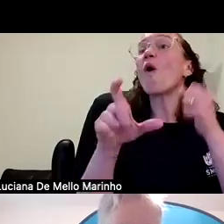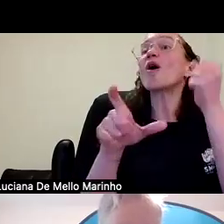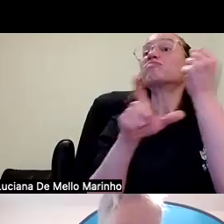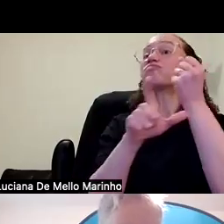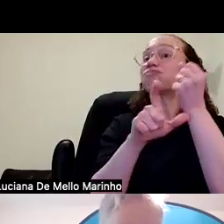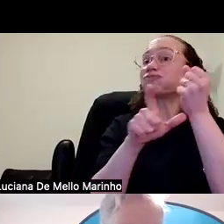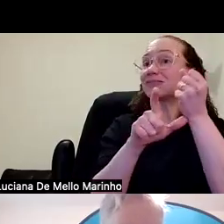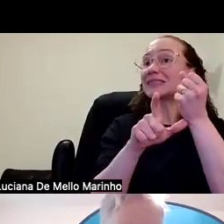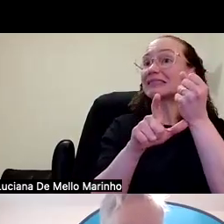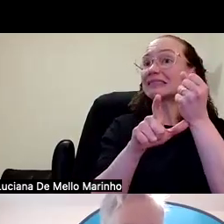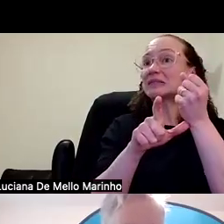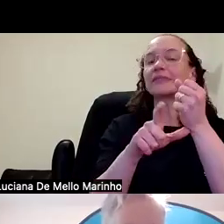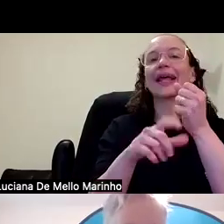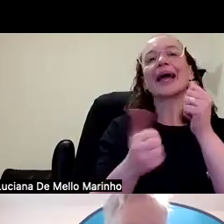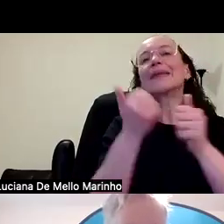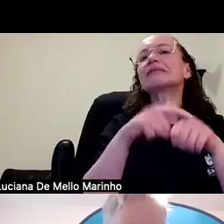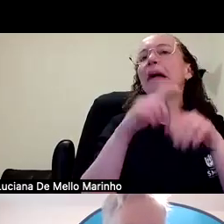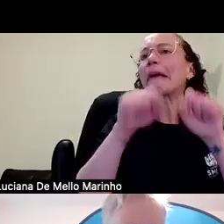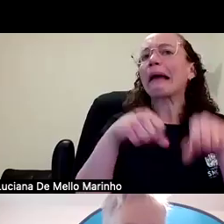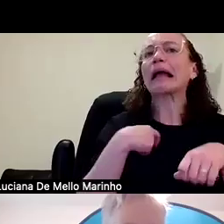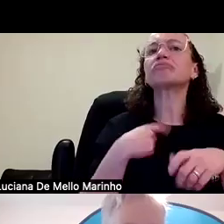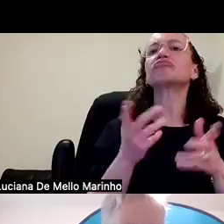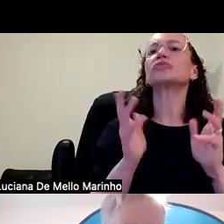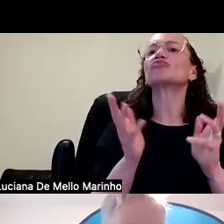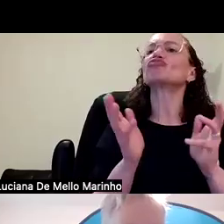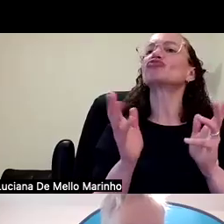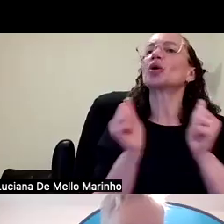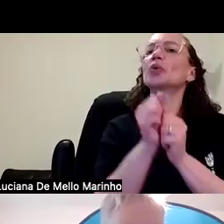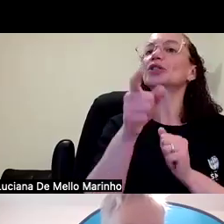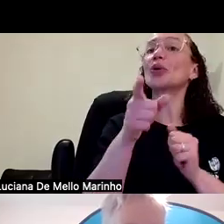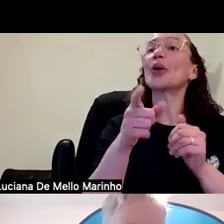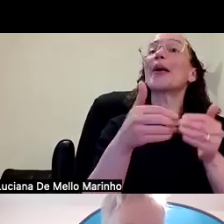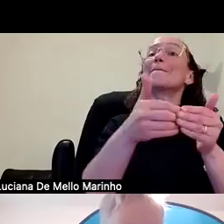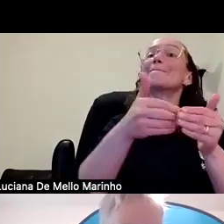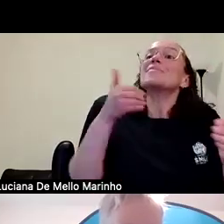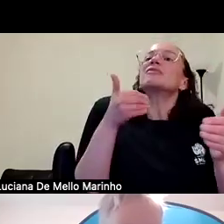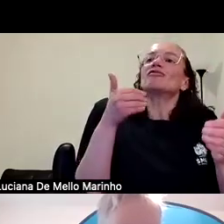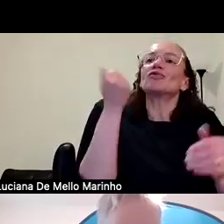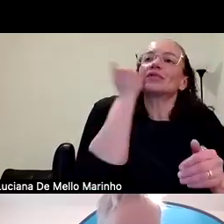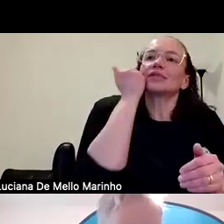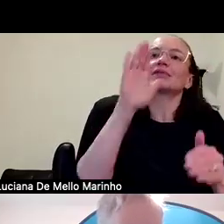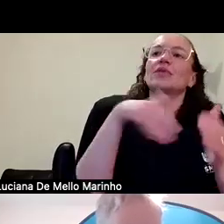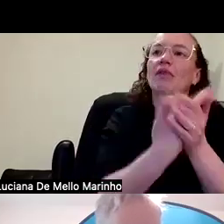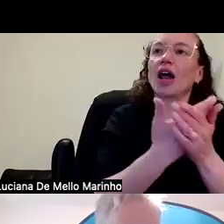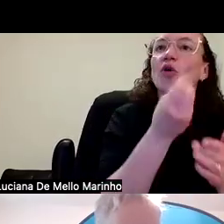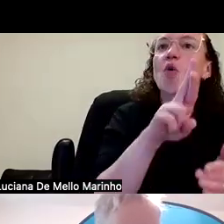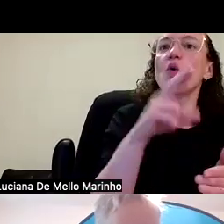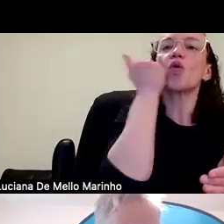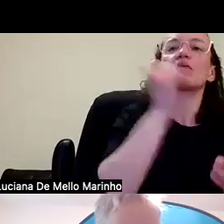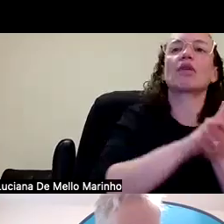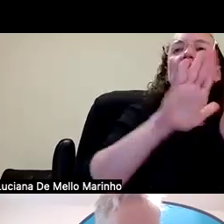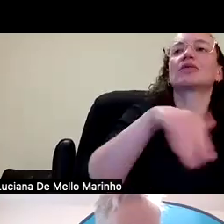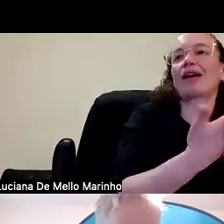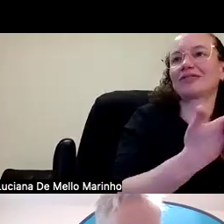to making sure that there's understanding, or so most of the time you can just they'll chat with you before